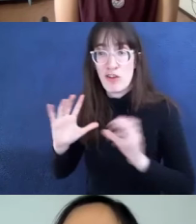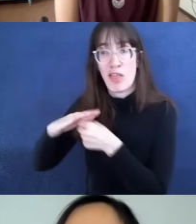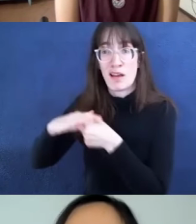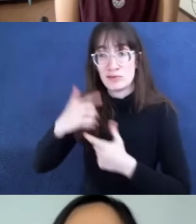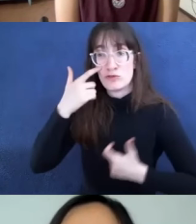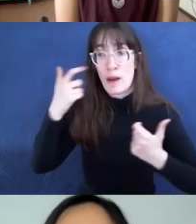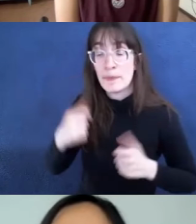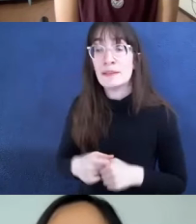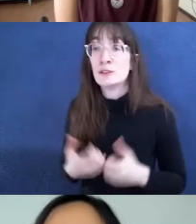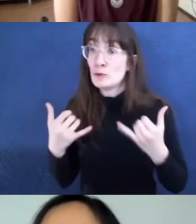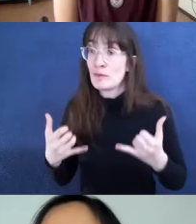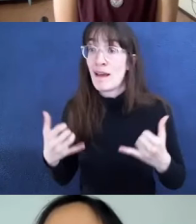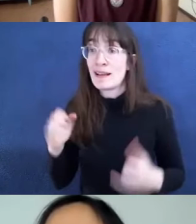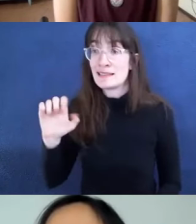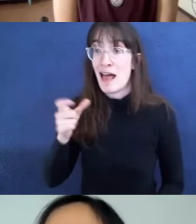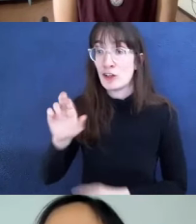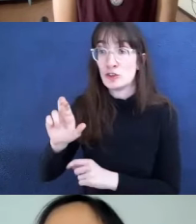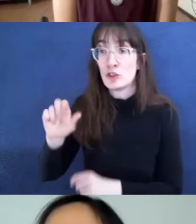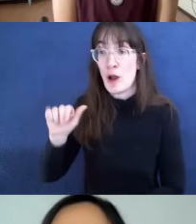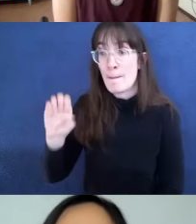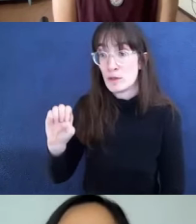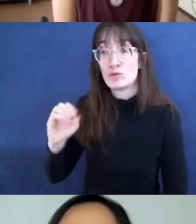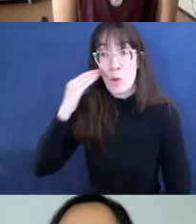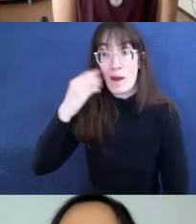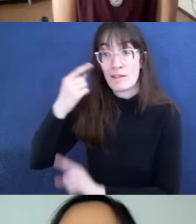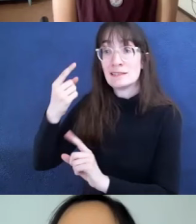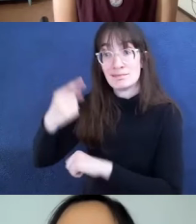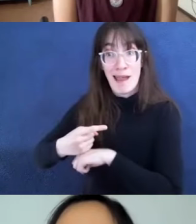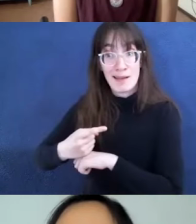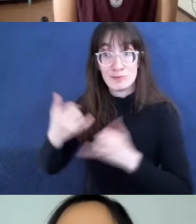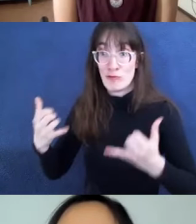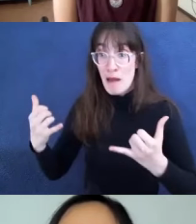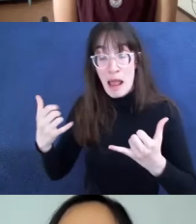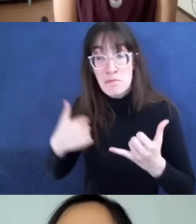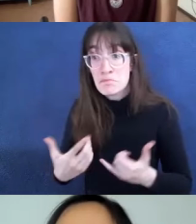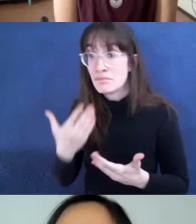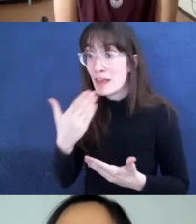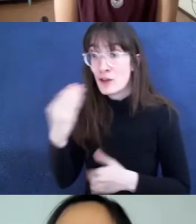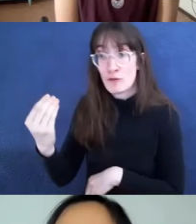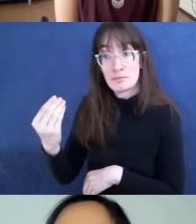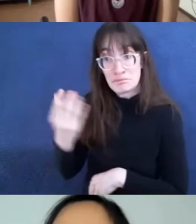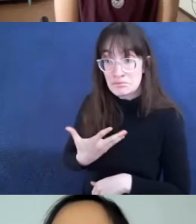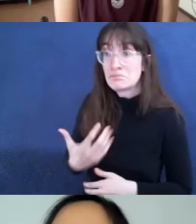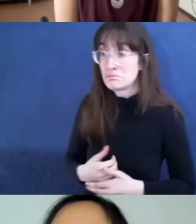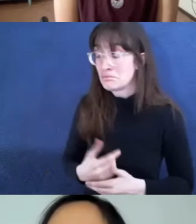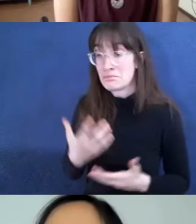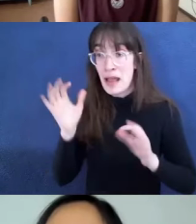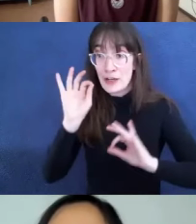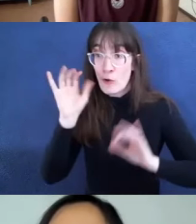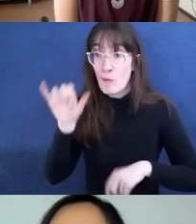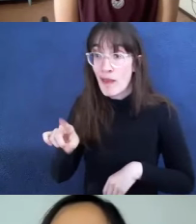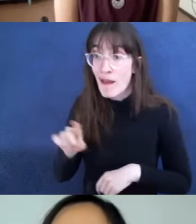Elder Abuse Awareness Day. Thank you for sharing that. Did not know that.